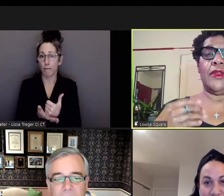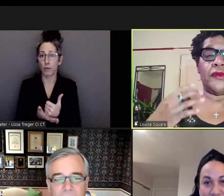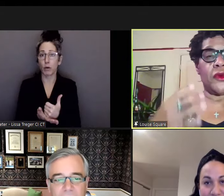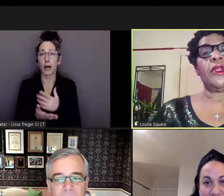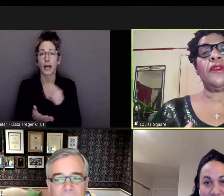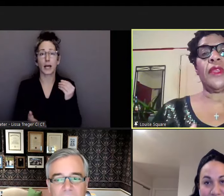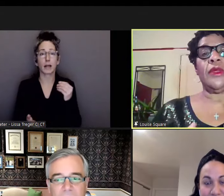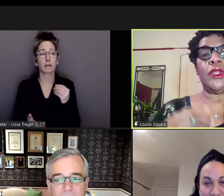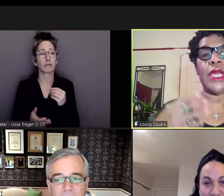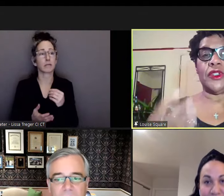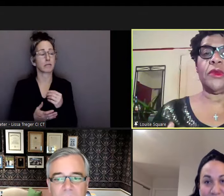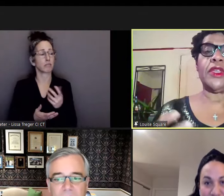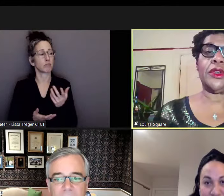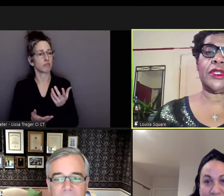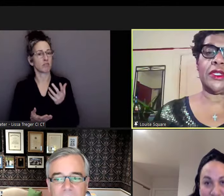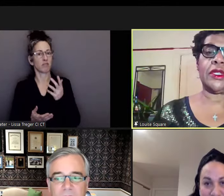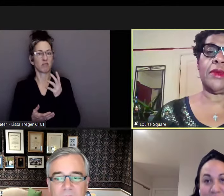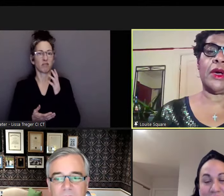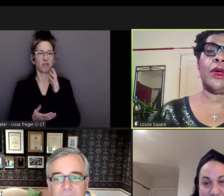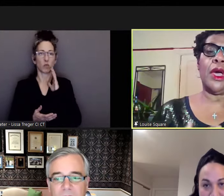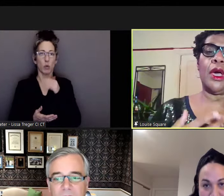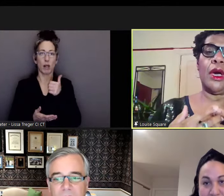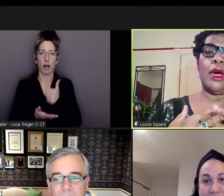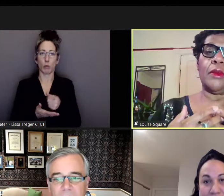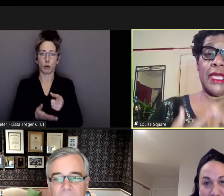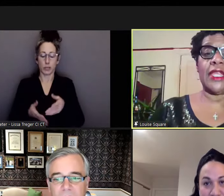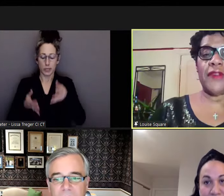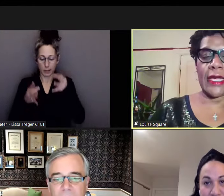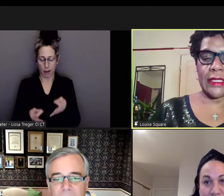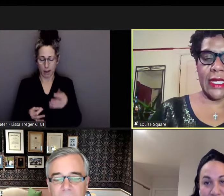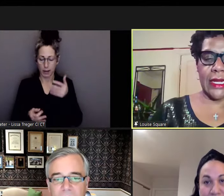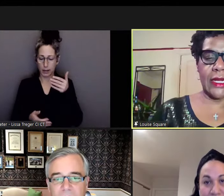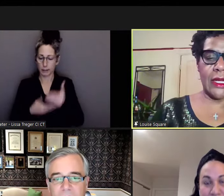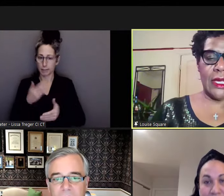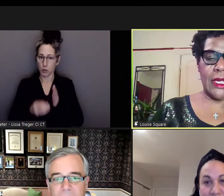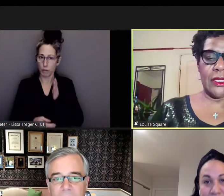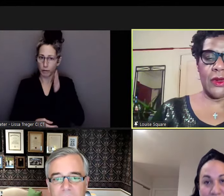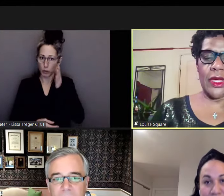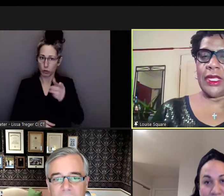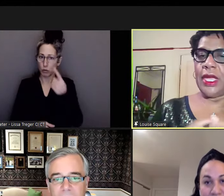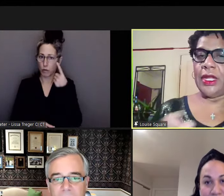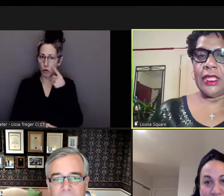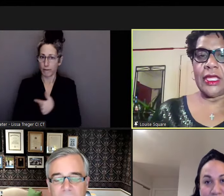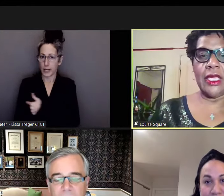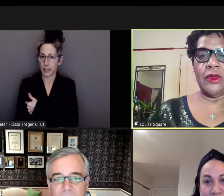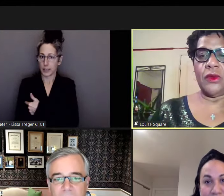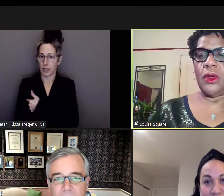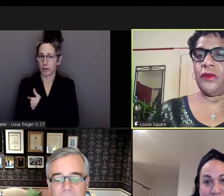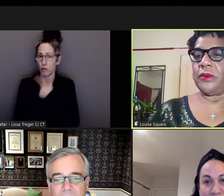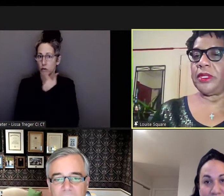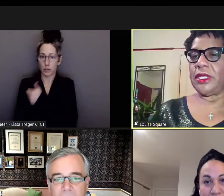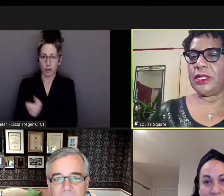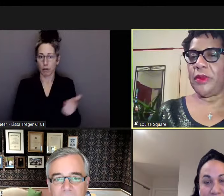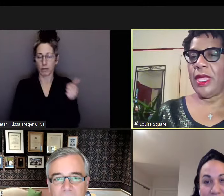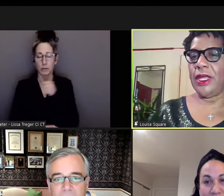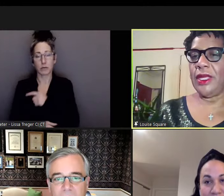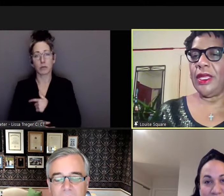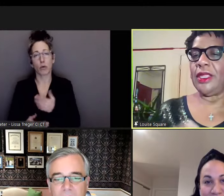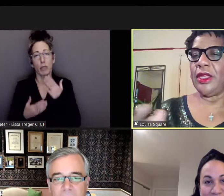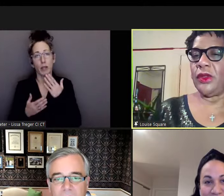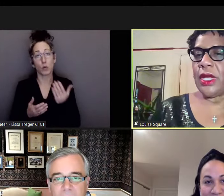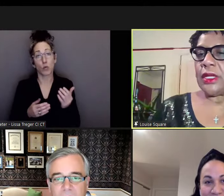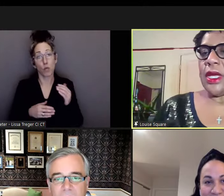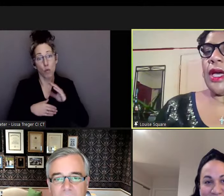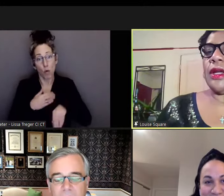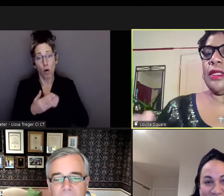be informative as you make your decision about getting vaccinated. So again, thank you all for